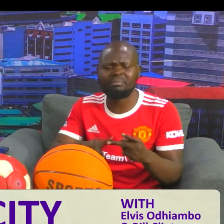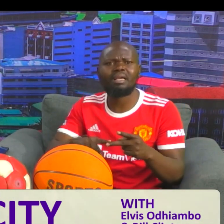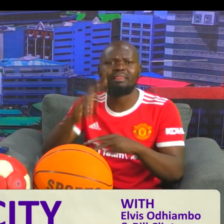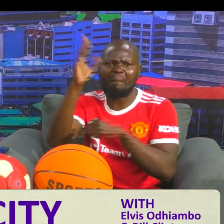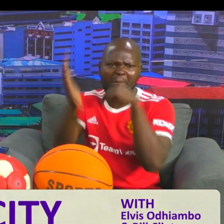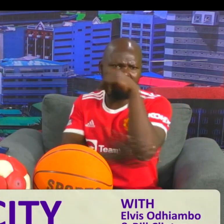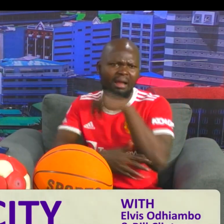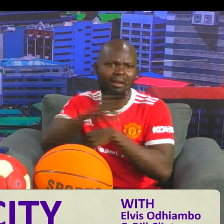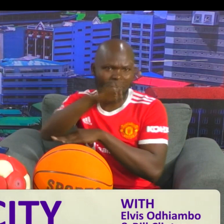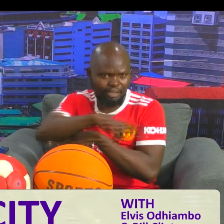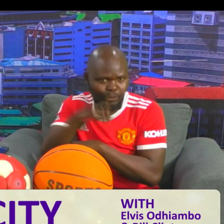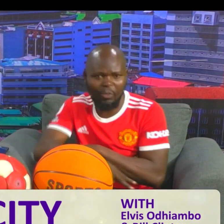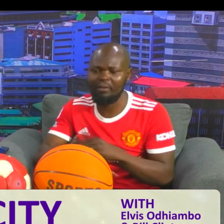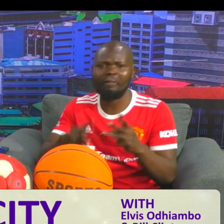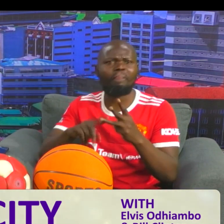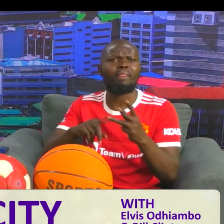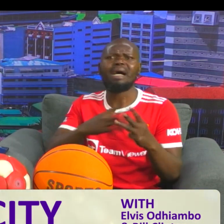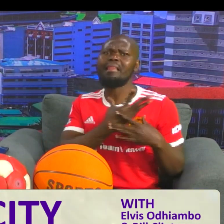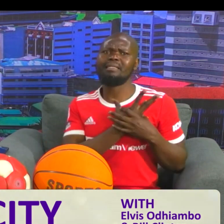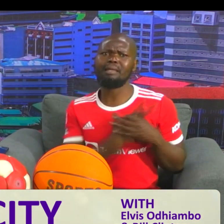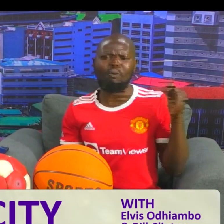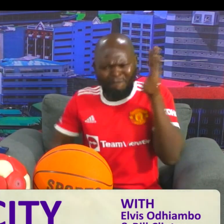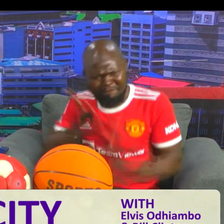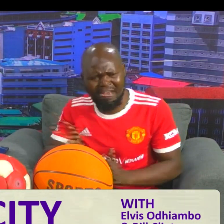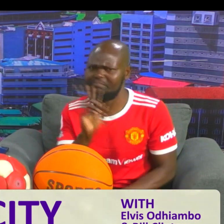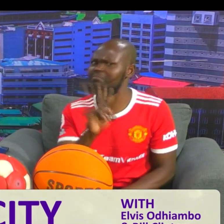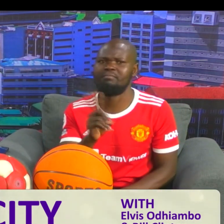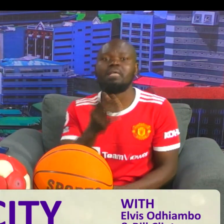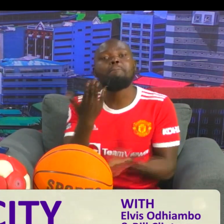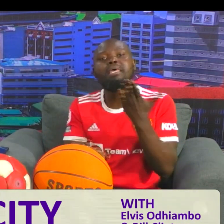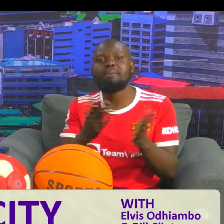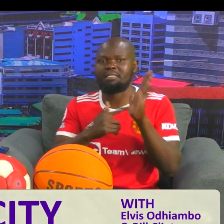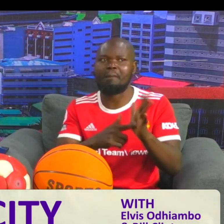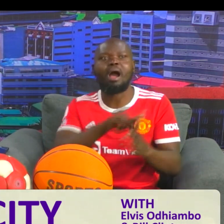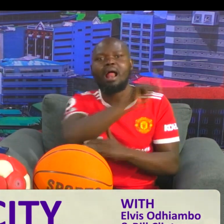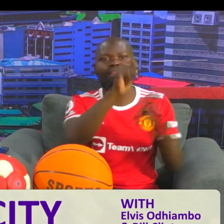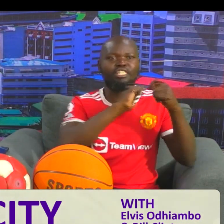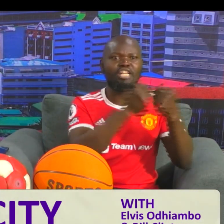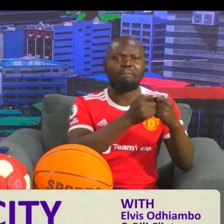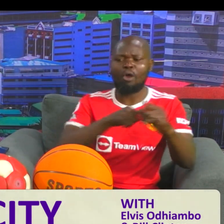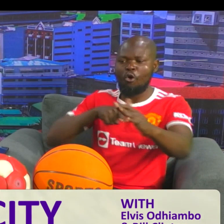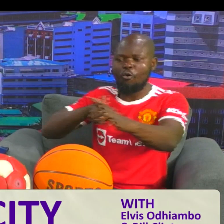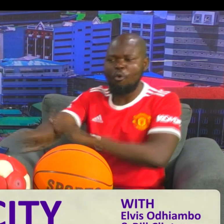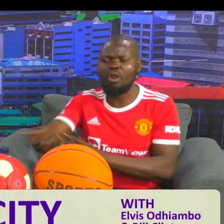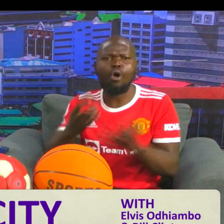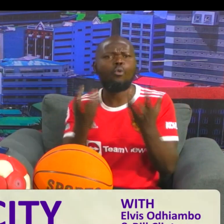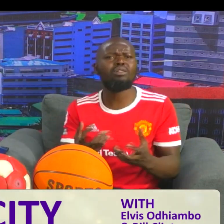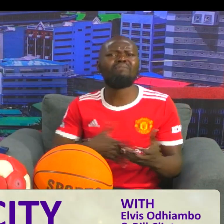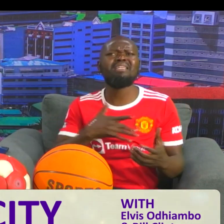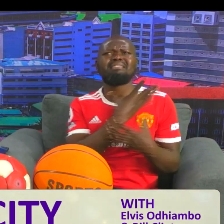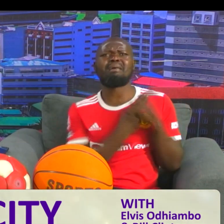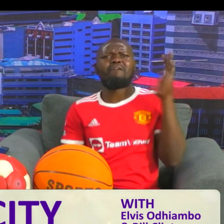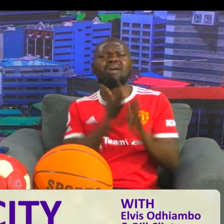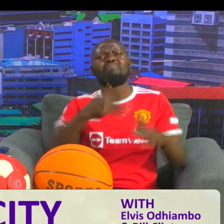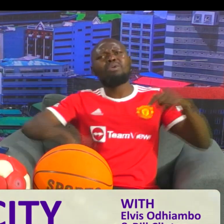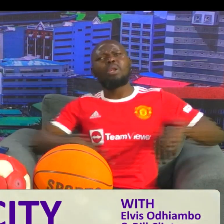can avoid complaining a lot. They should also change their negative attitude, and always giving up